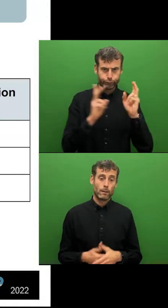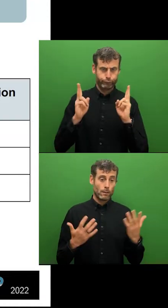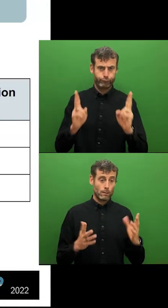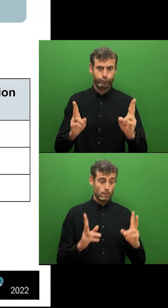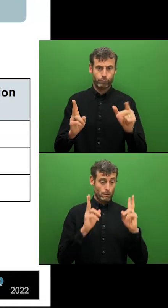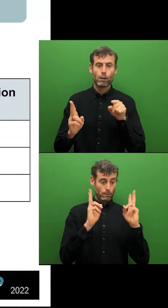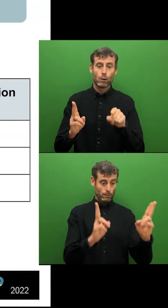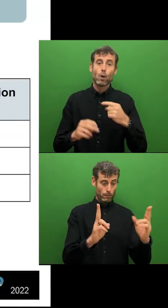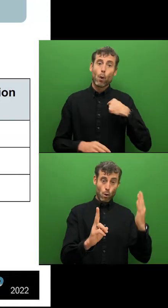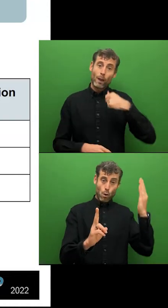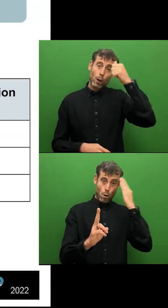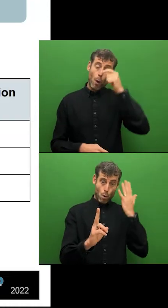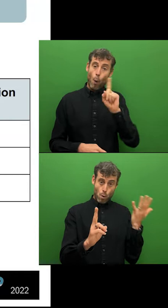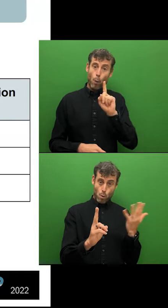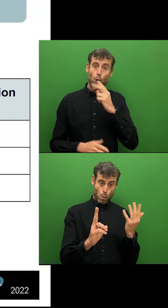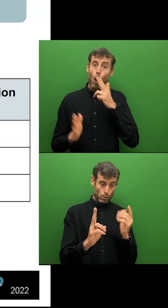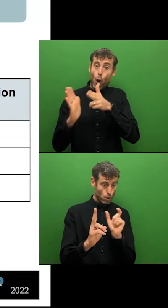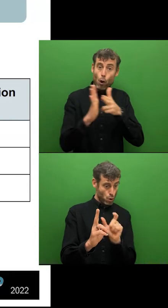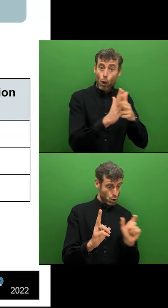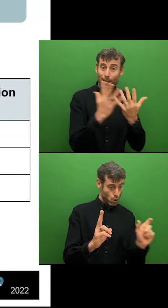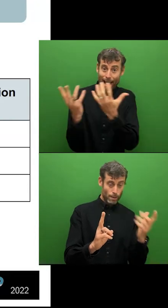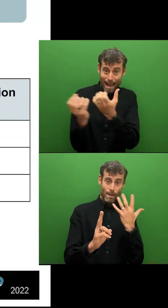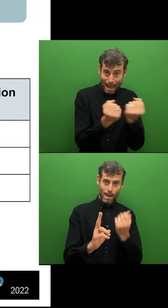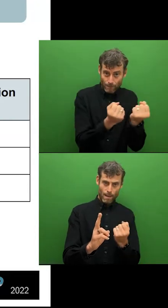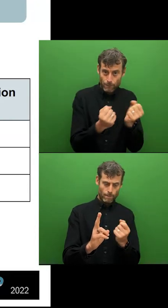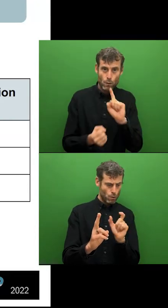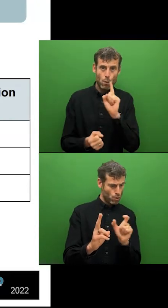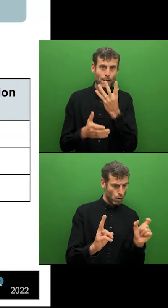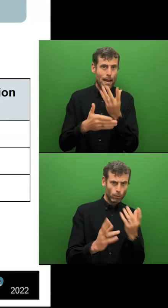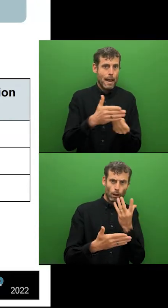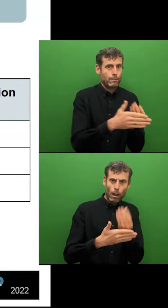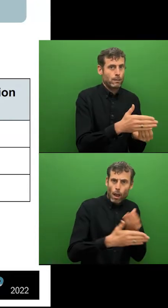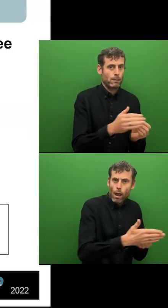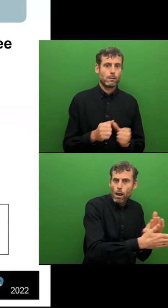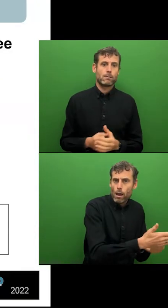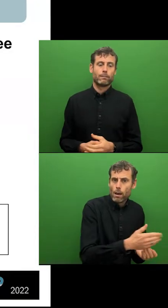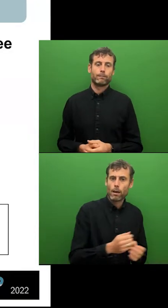know exactly which glosses are present and which glosses are absent.